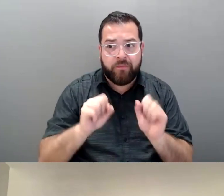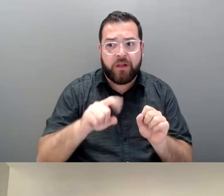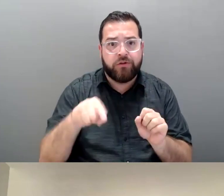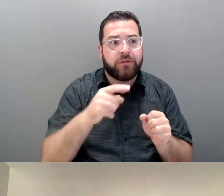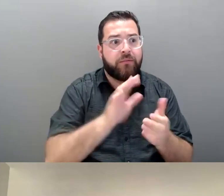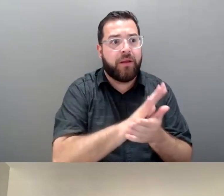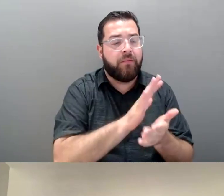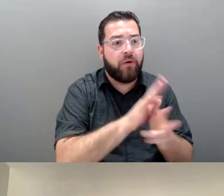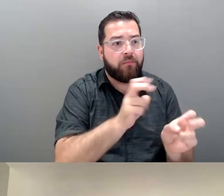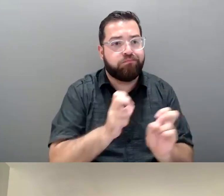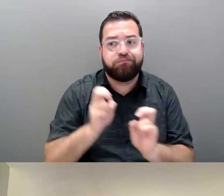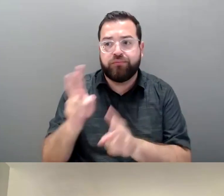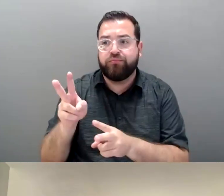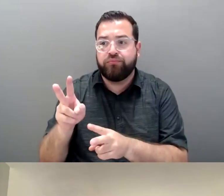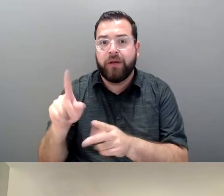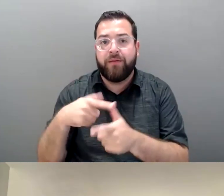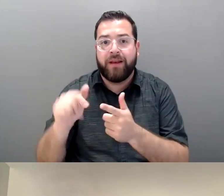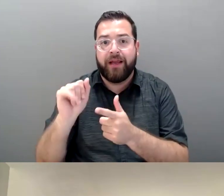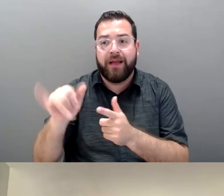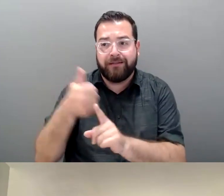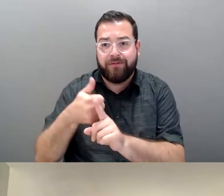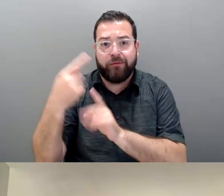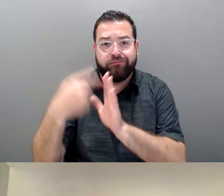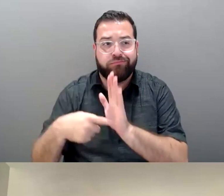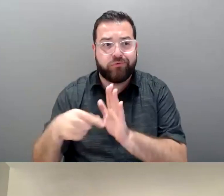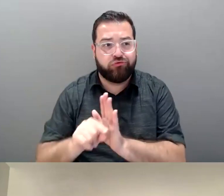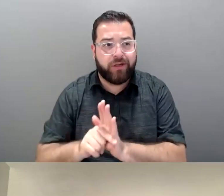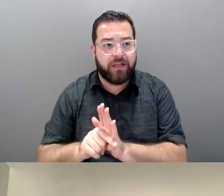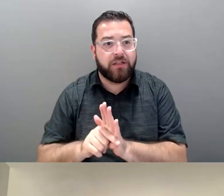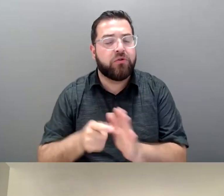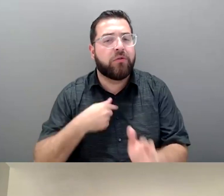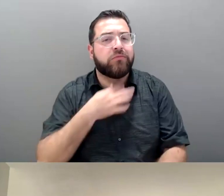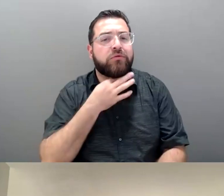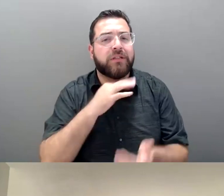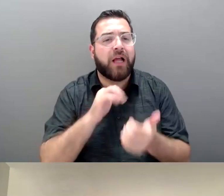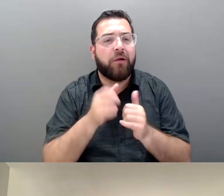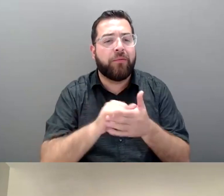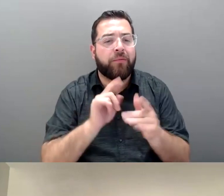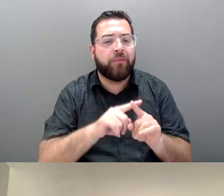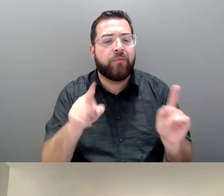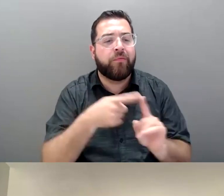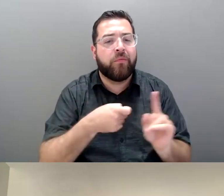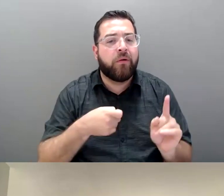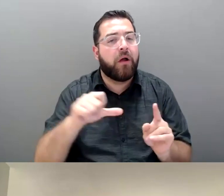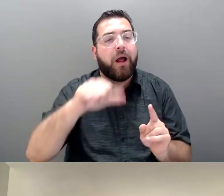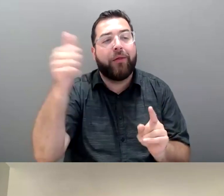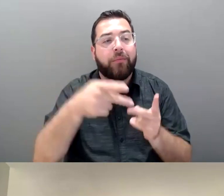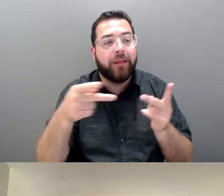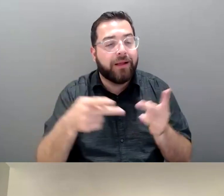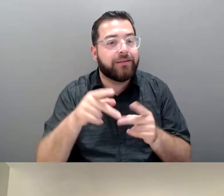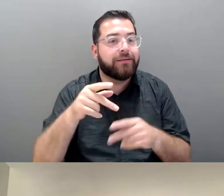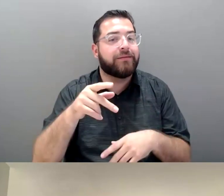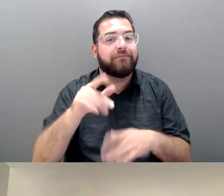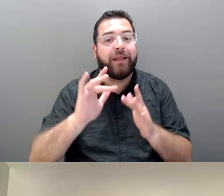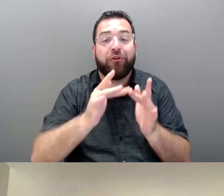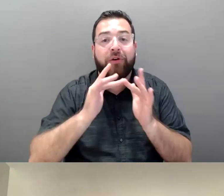much students are thinking about that. But I also wonder, how is that different from anywhere you go on the web where they're basically